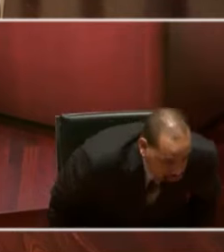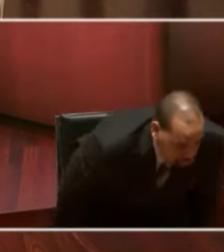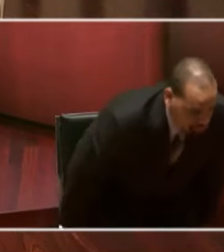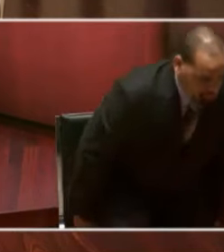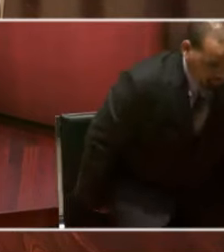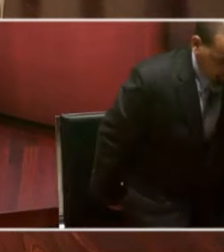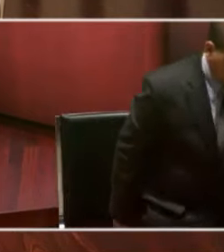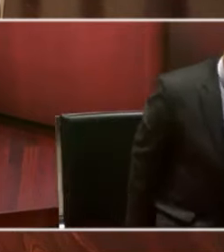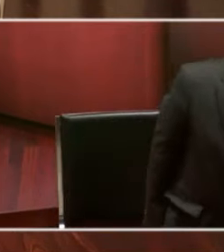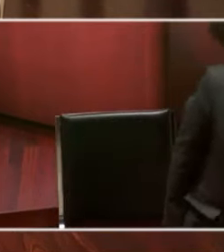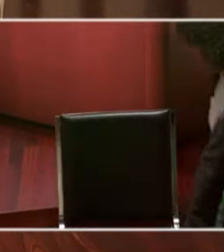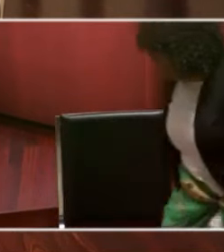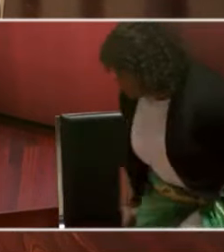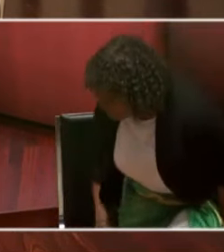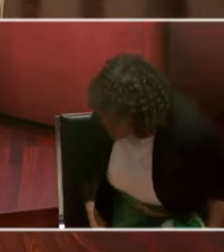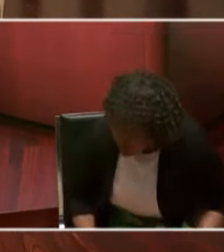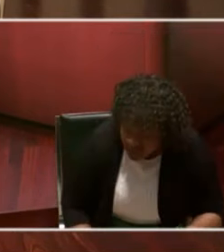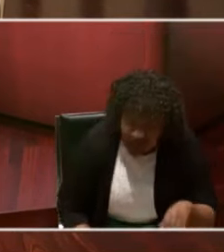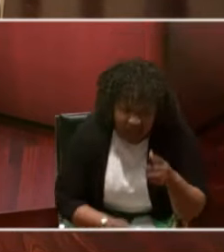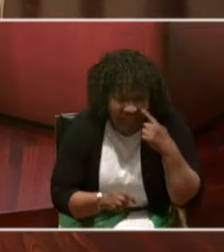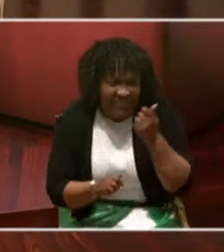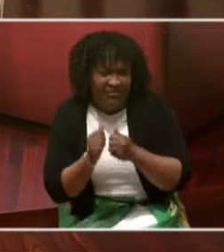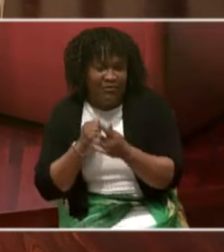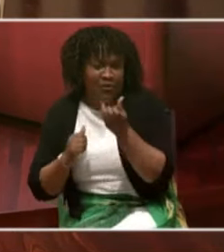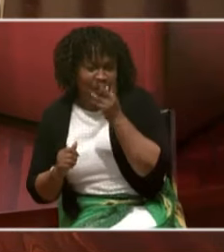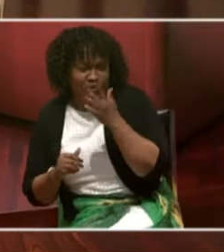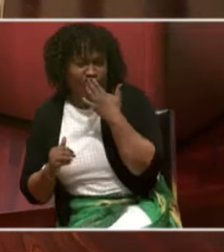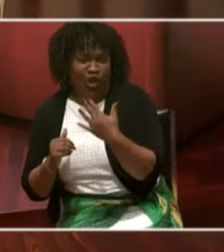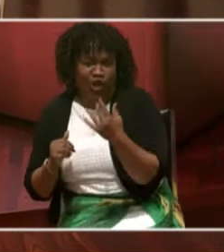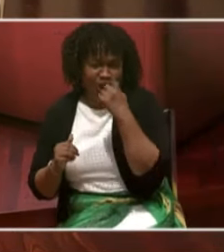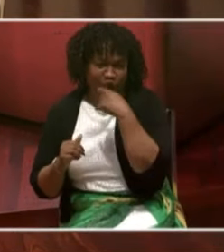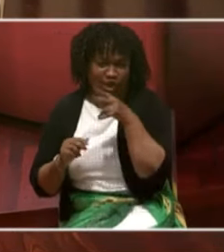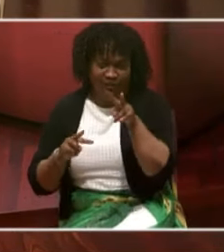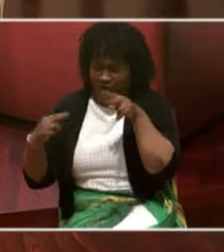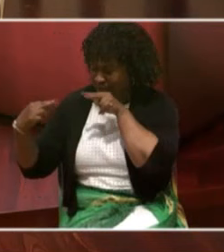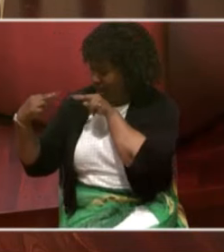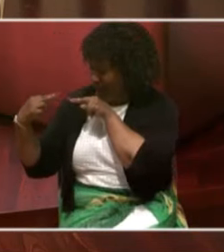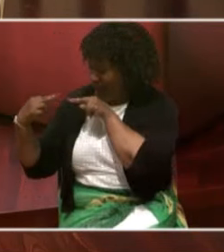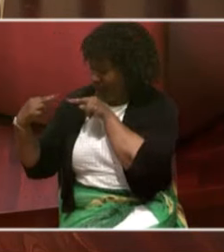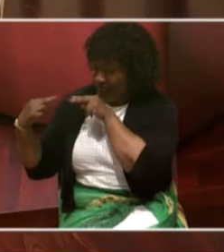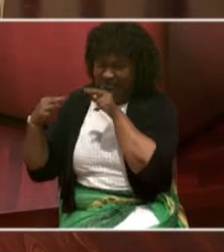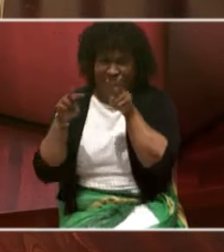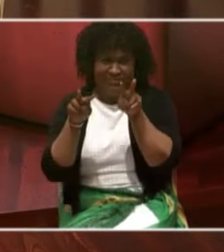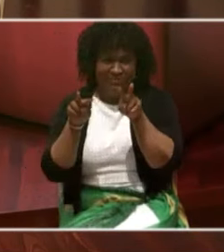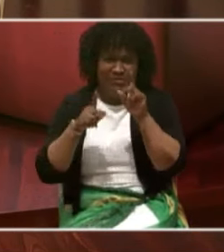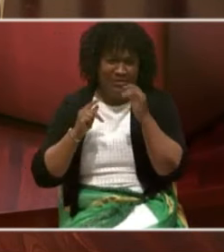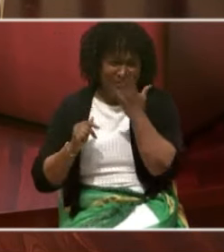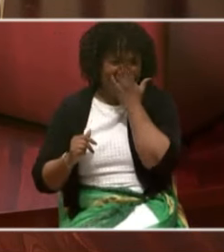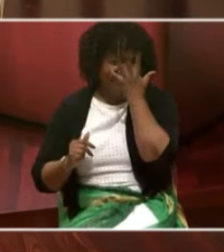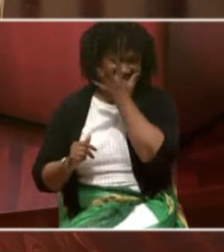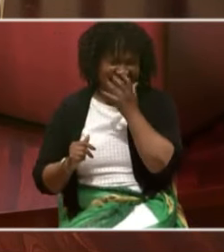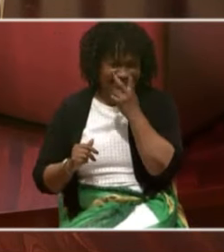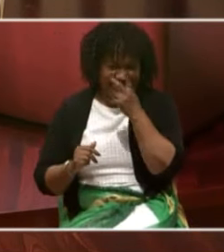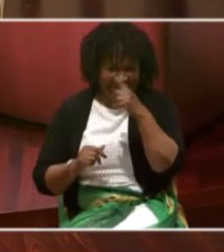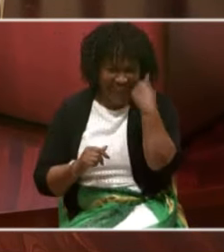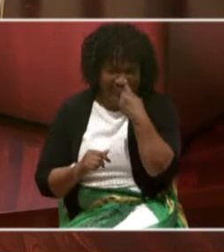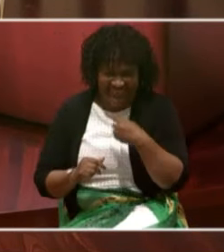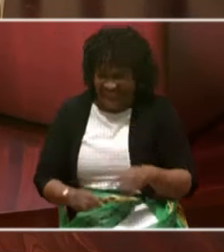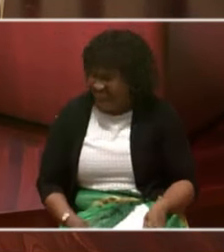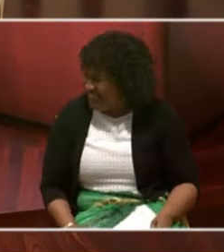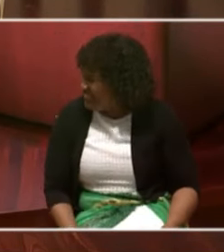Selma, there was a demonstration in mid-February, and a young man tried to protect his